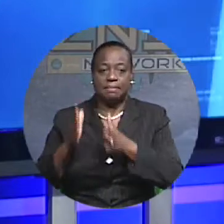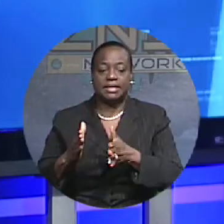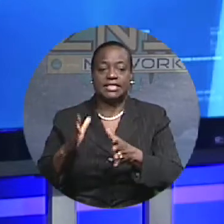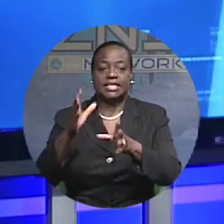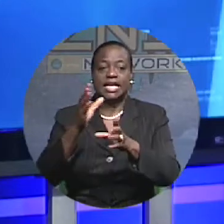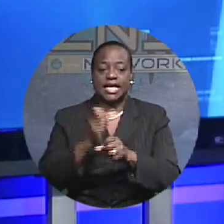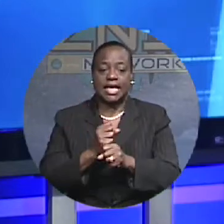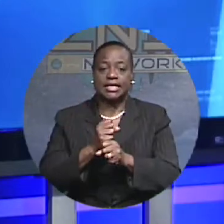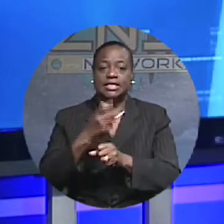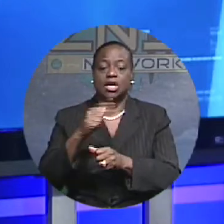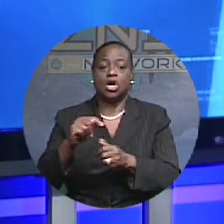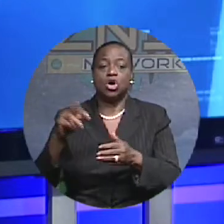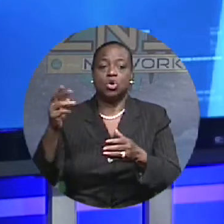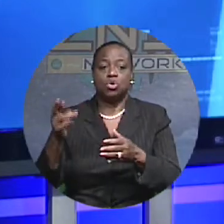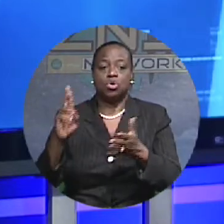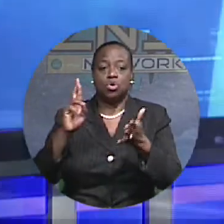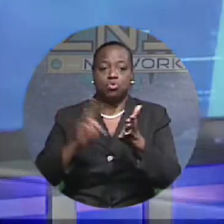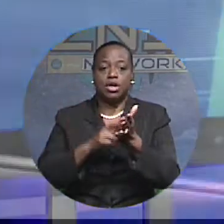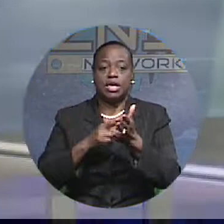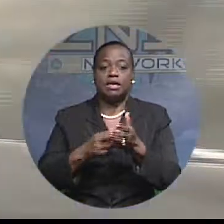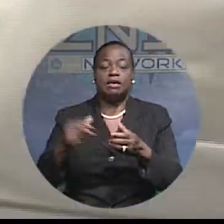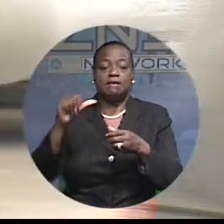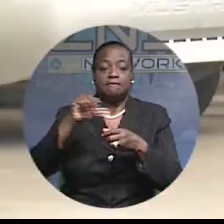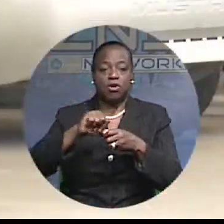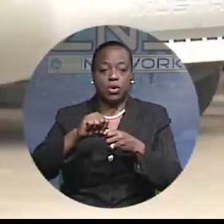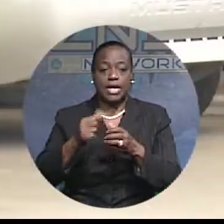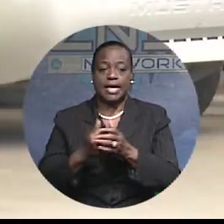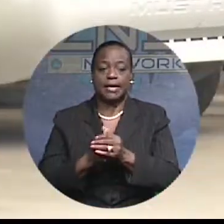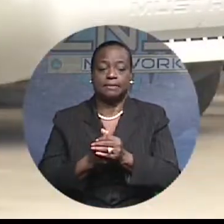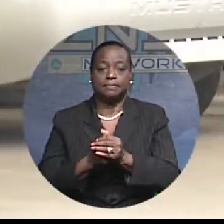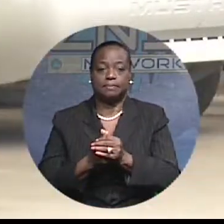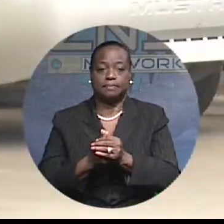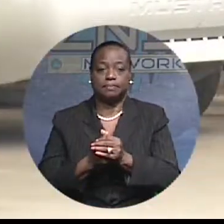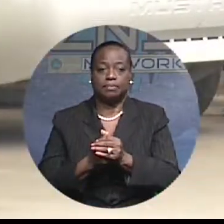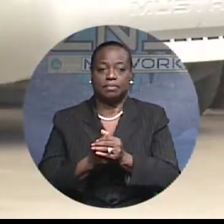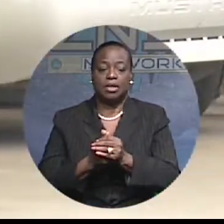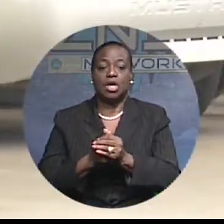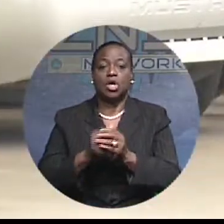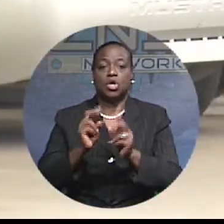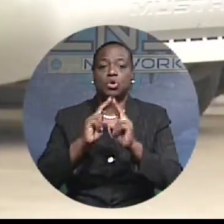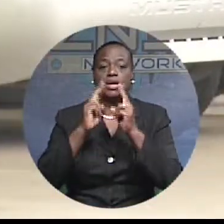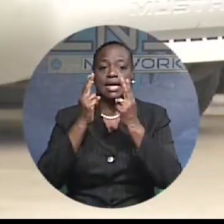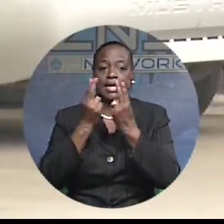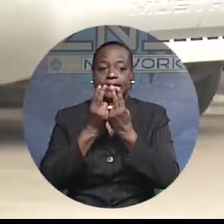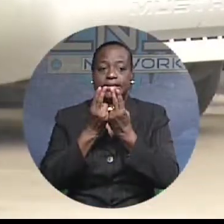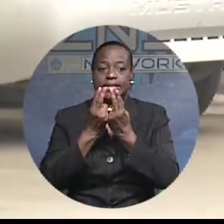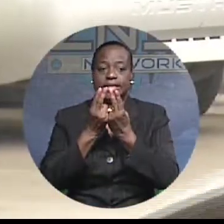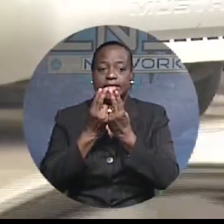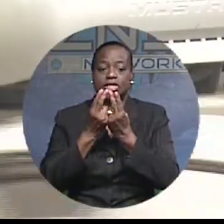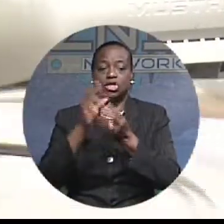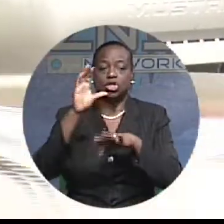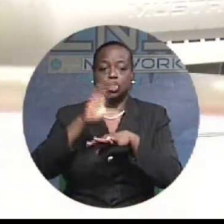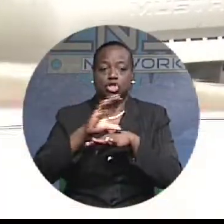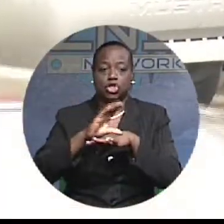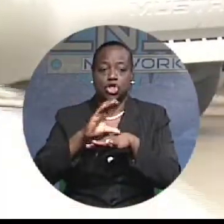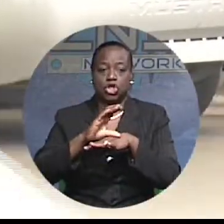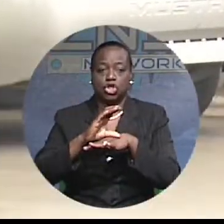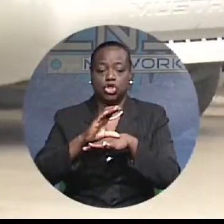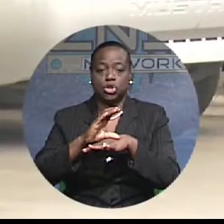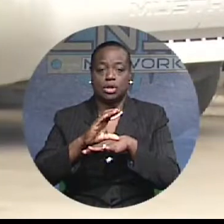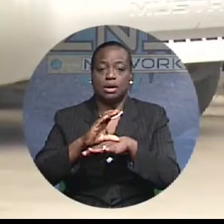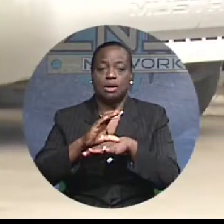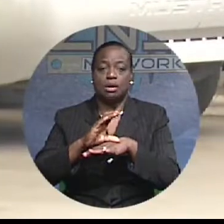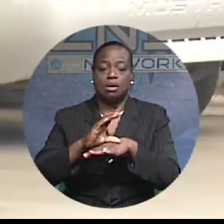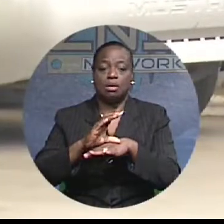past weekend, attendance at the United Faith Ministries International meant you could fill up your tank. The church, looking to draw